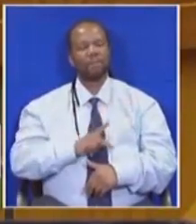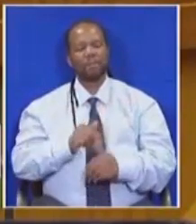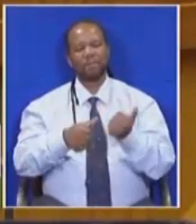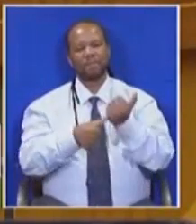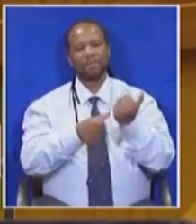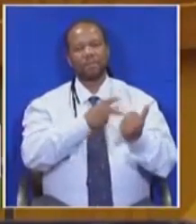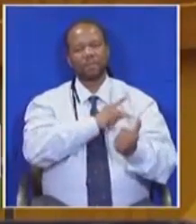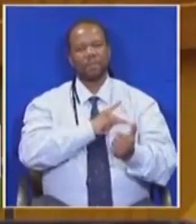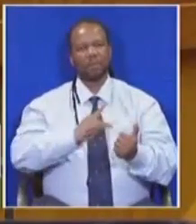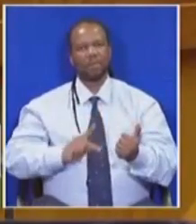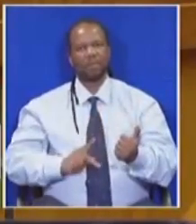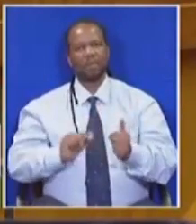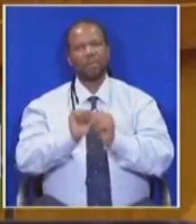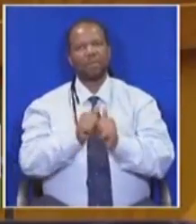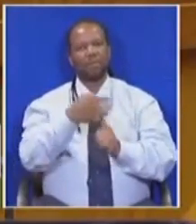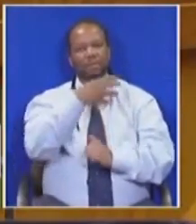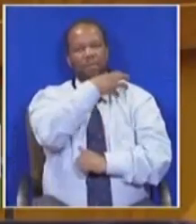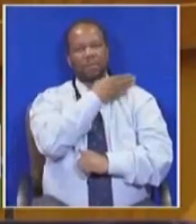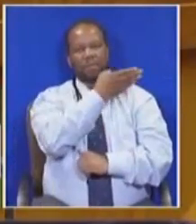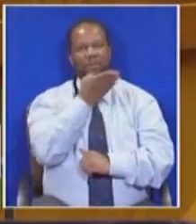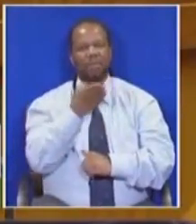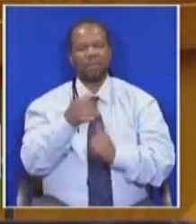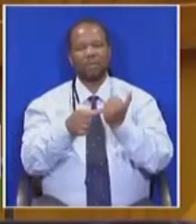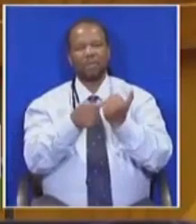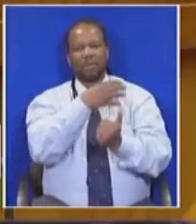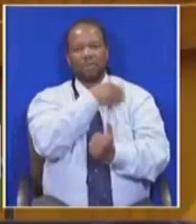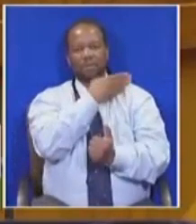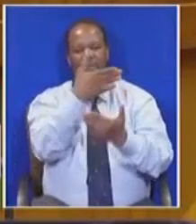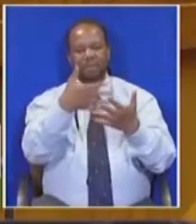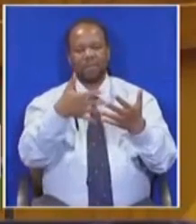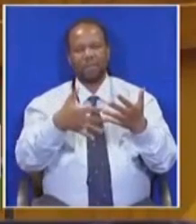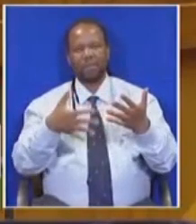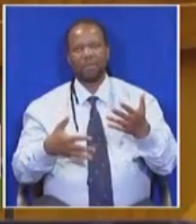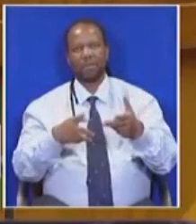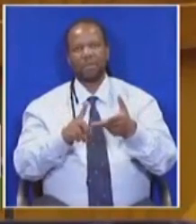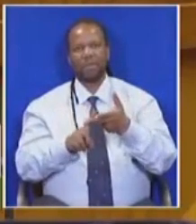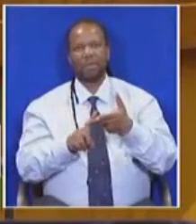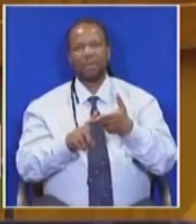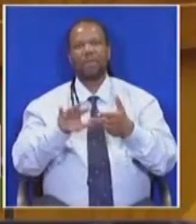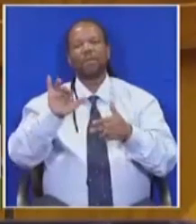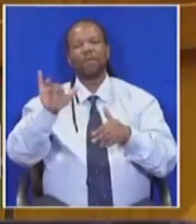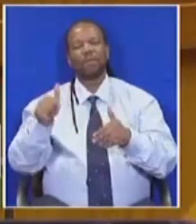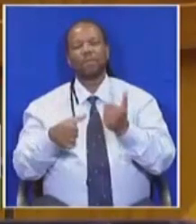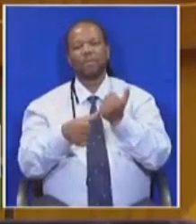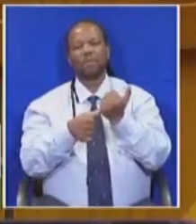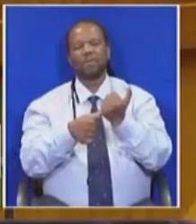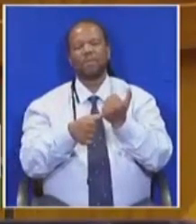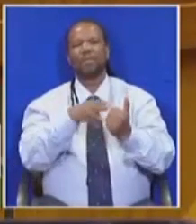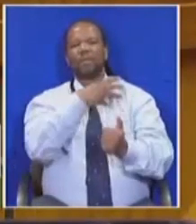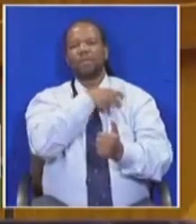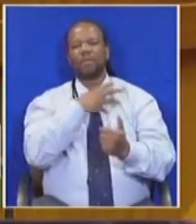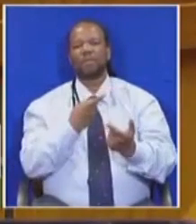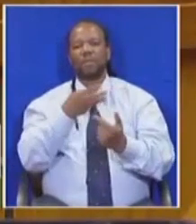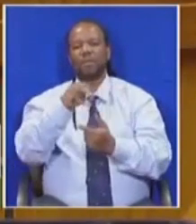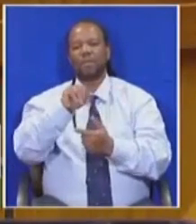President, Cabinet colleagues and Deputy Ministers, Deputy Minister of Finance,